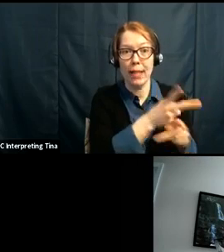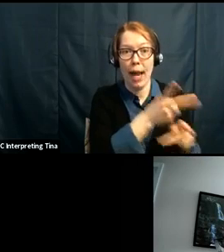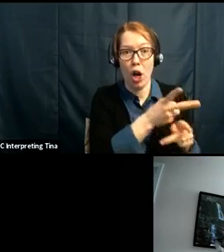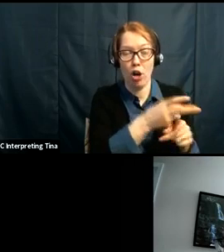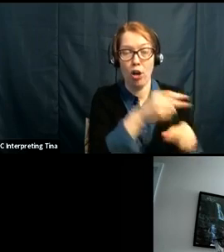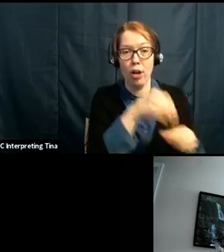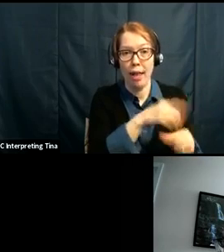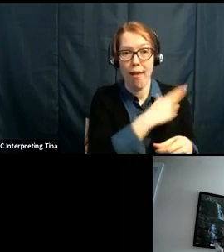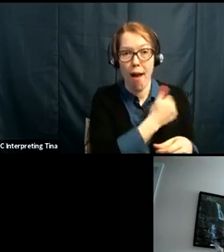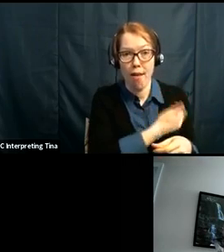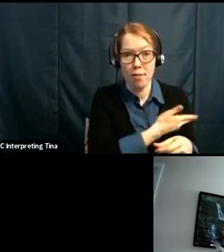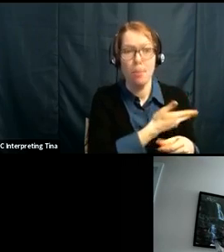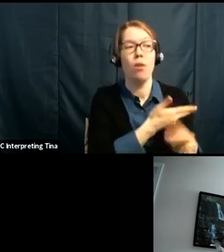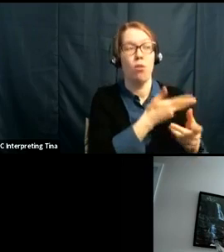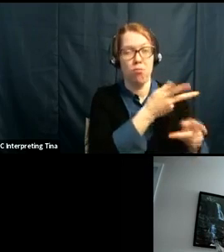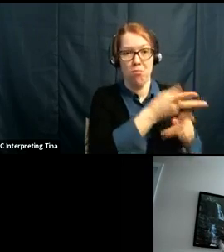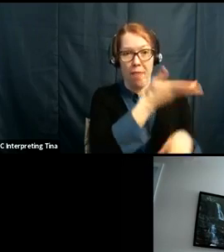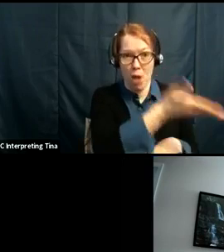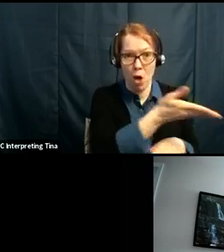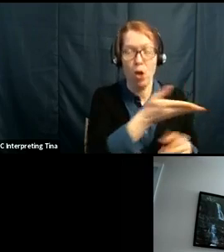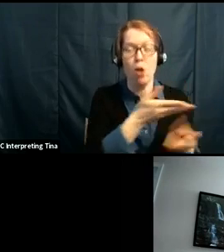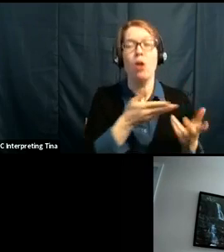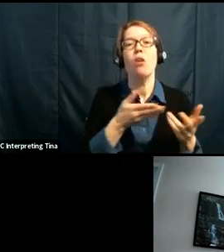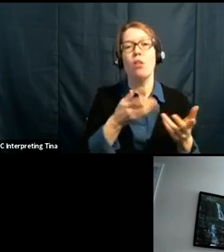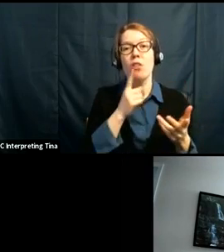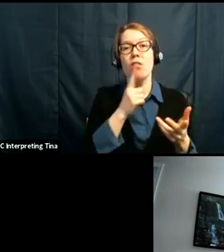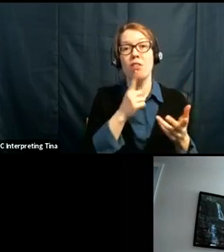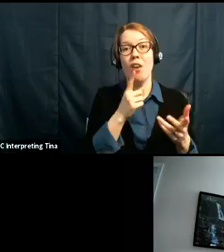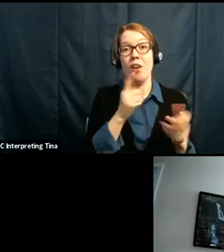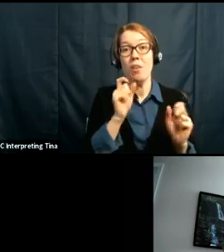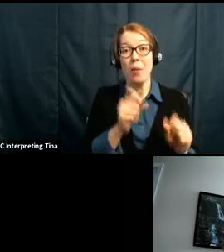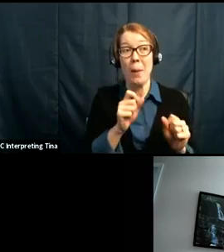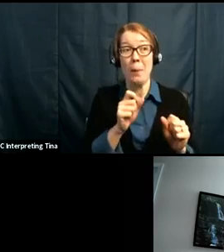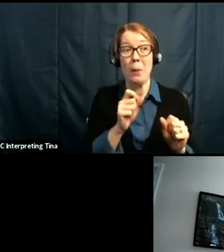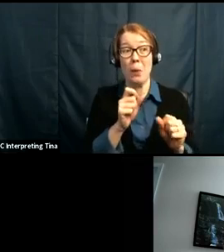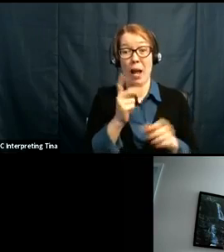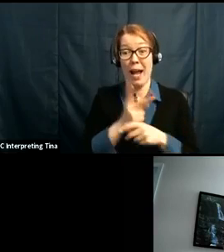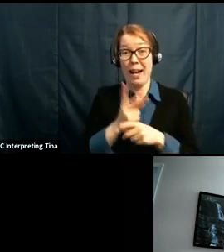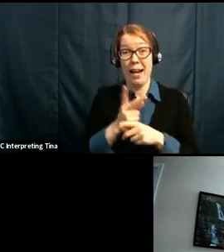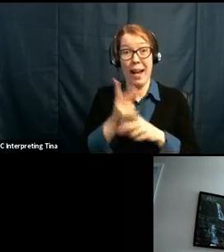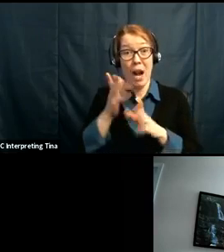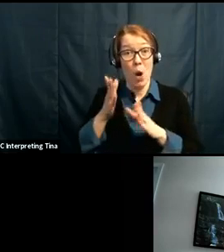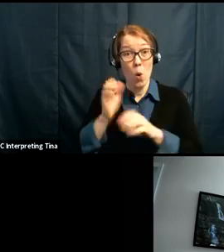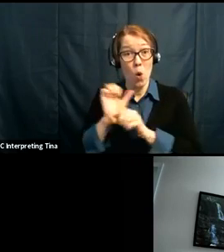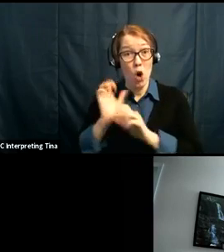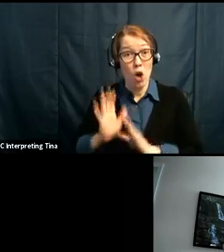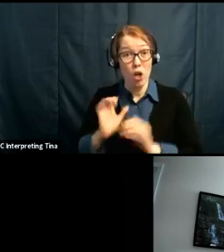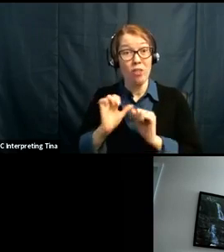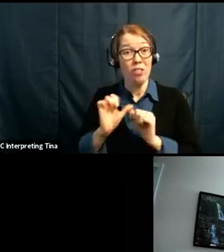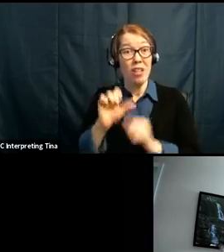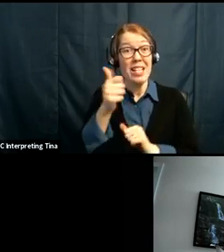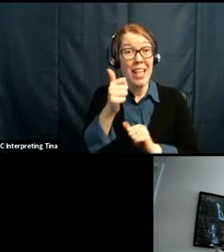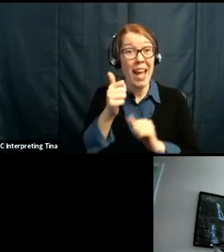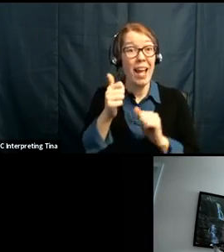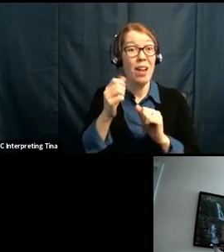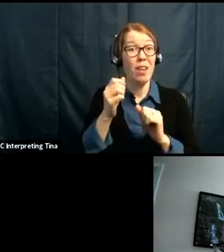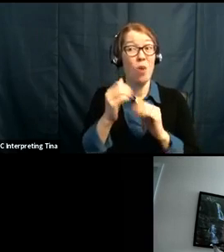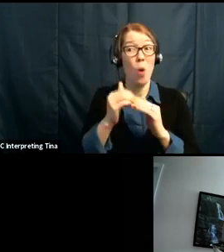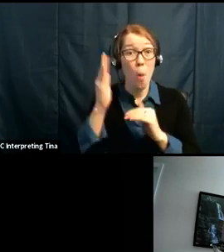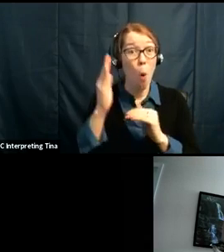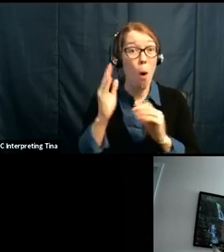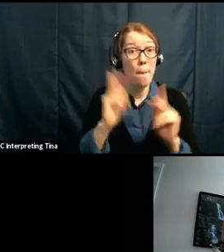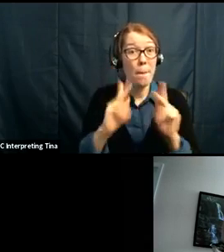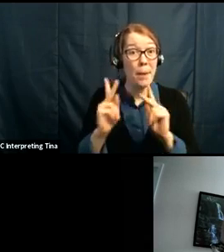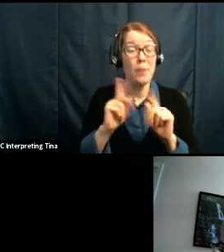caregiver being ill can affect the ability to care for 10 or more people, depending on how long they are ill.